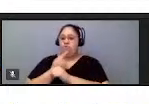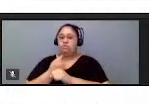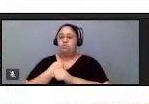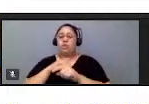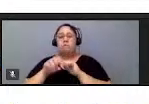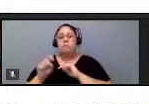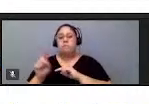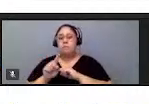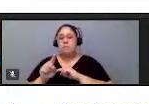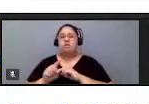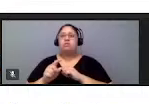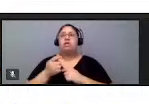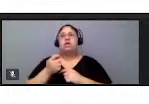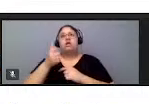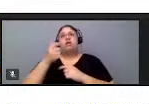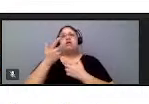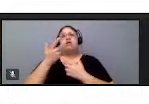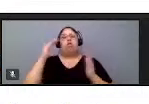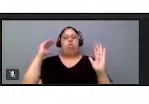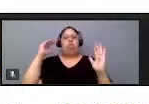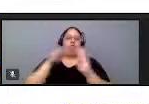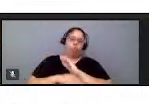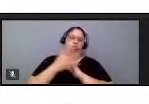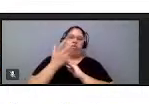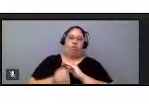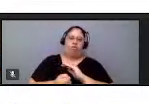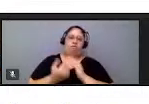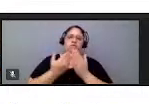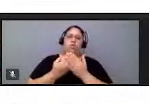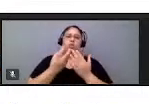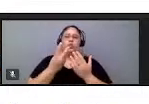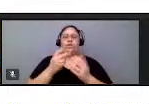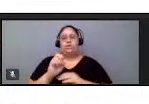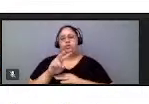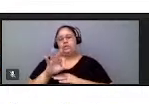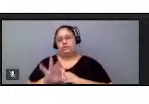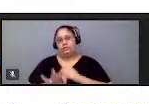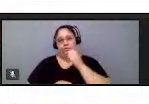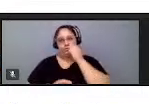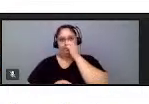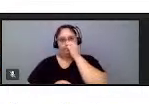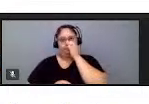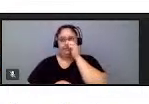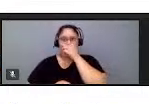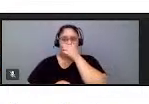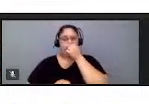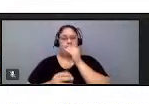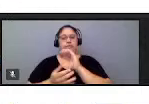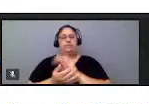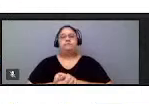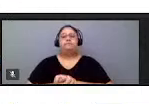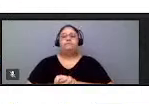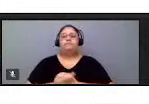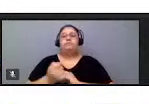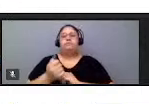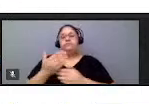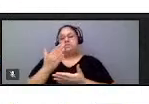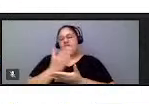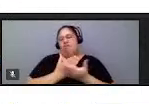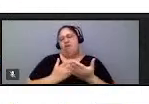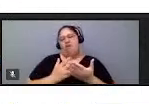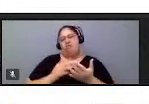find a precipitous drop in 2023 to roughly half of